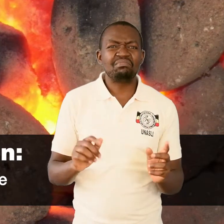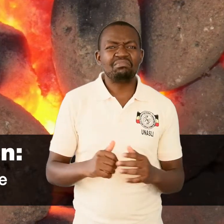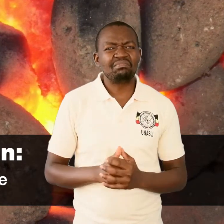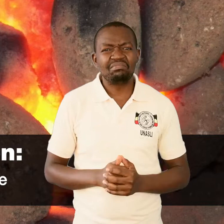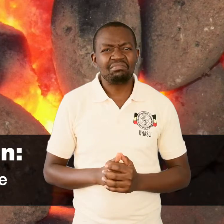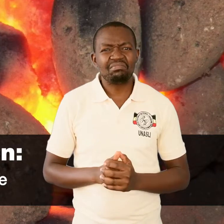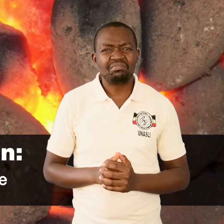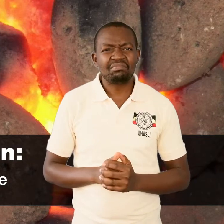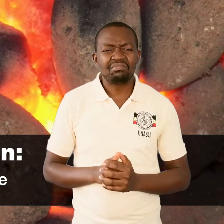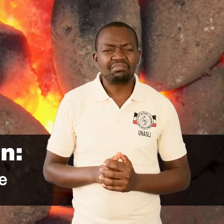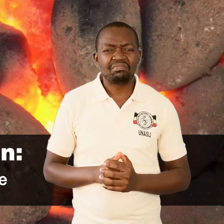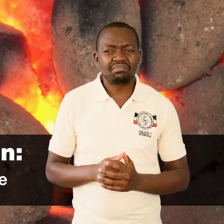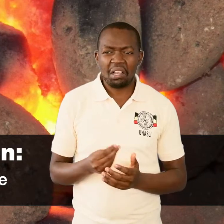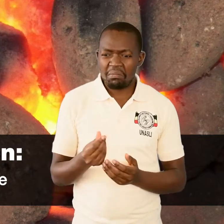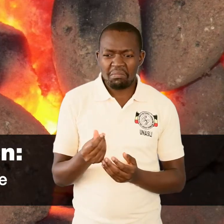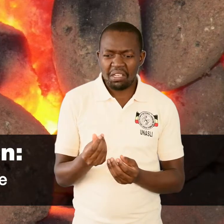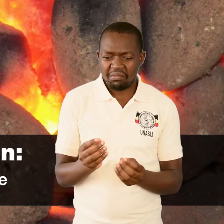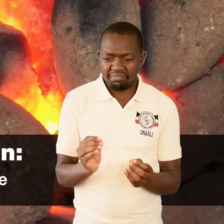they are at low cost.